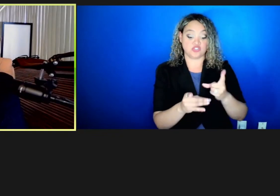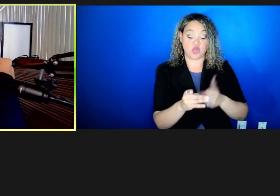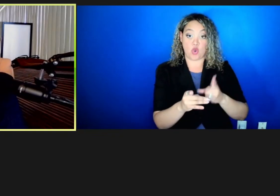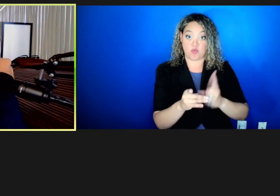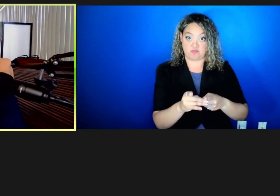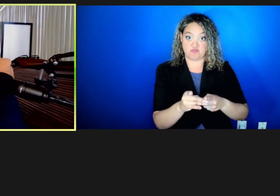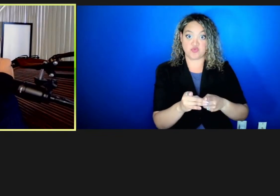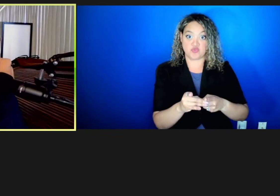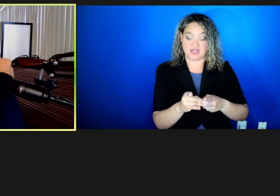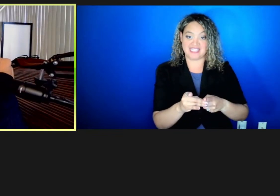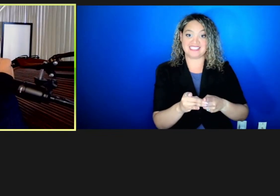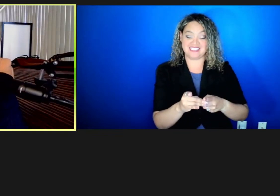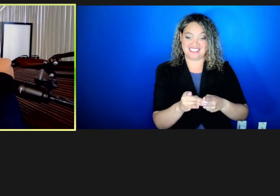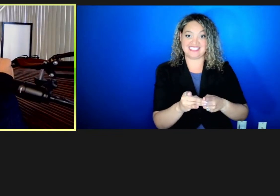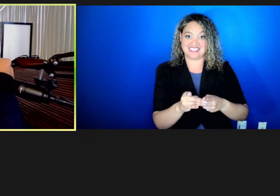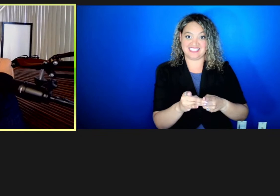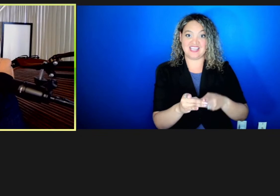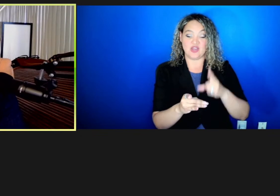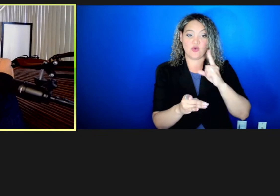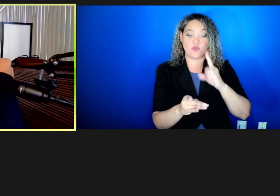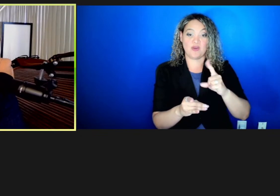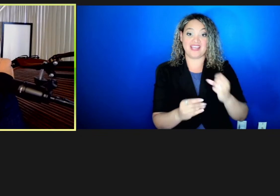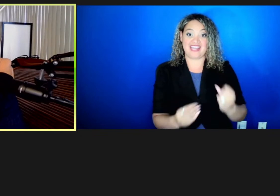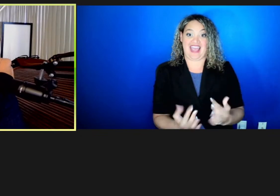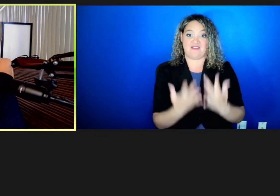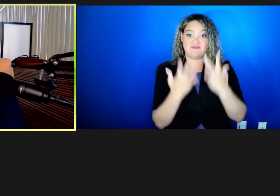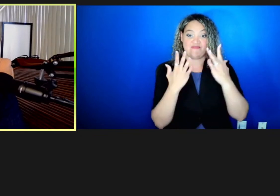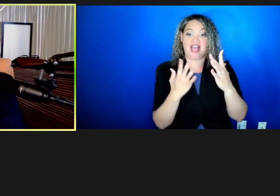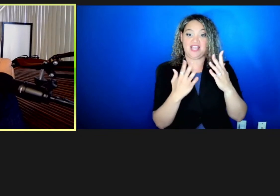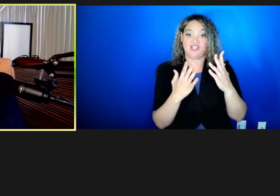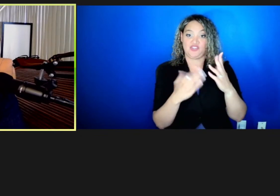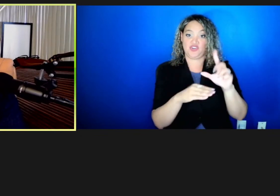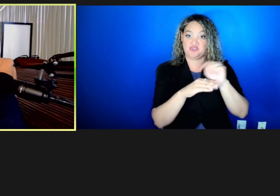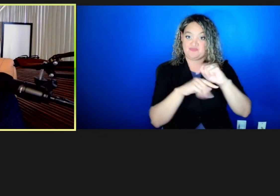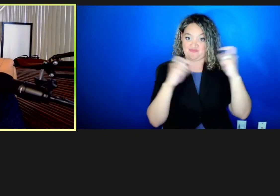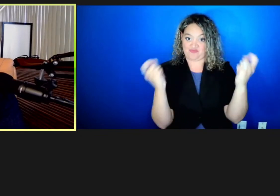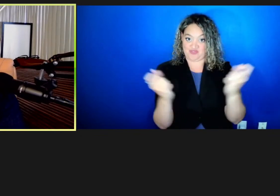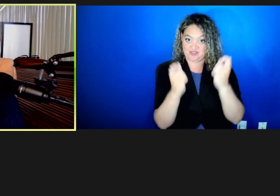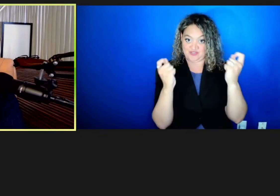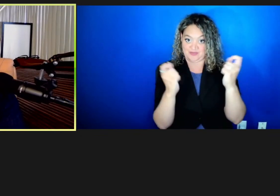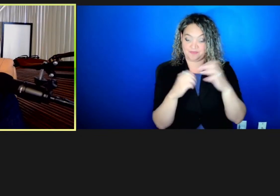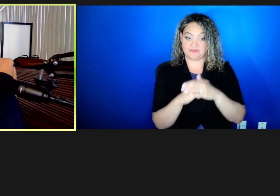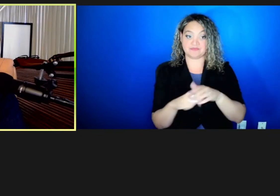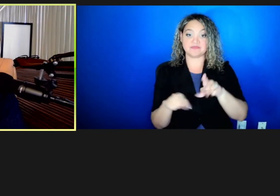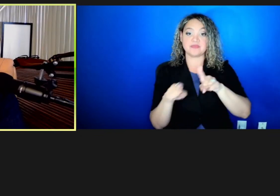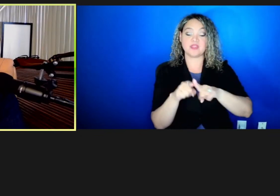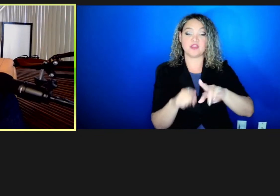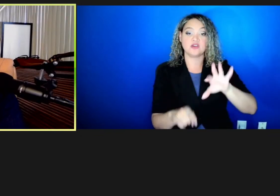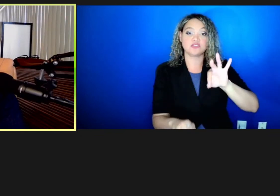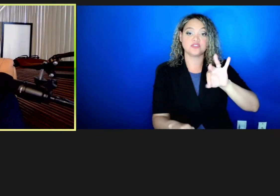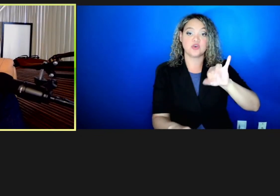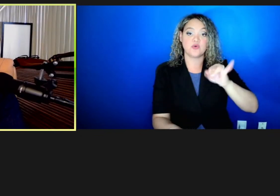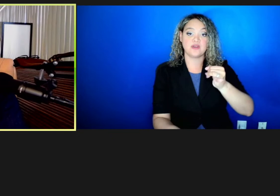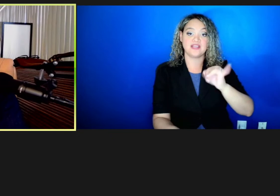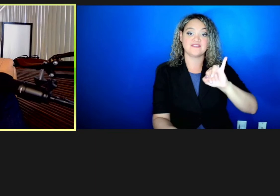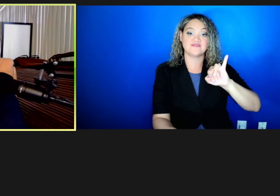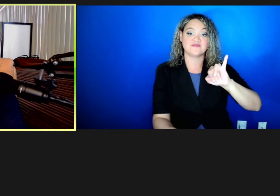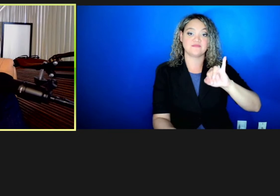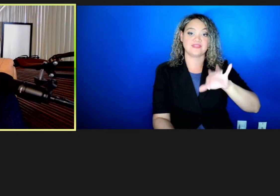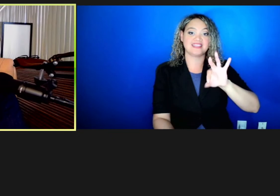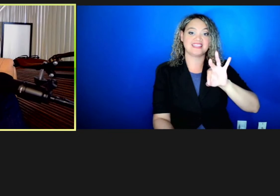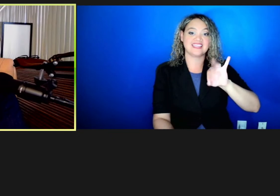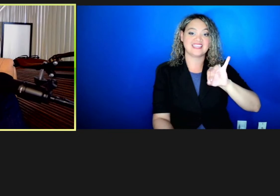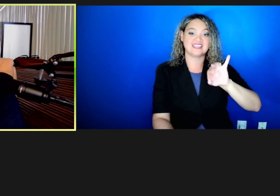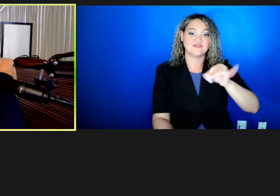fire rituals. Uh-huh. The Fiji historic ritual at death of a chief. The conch